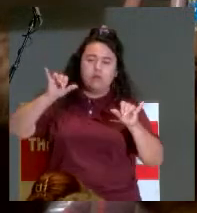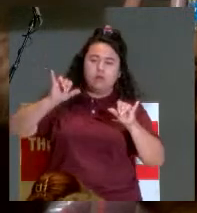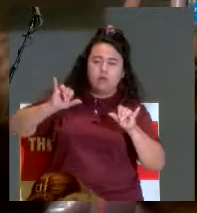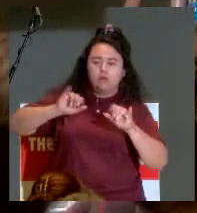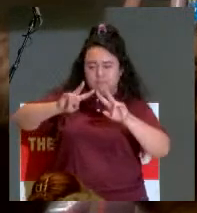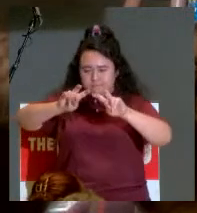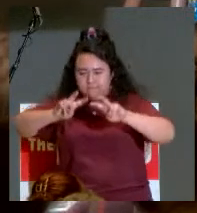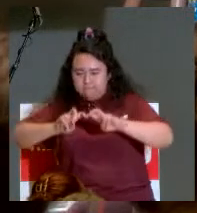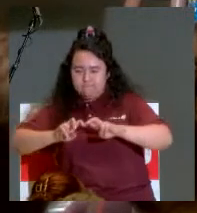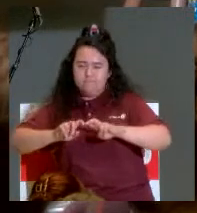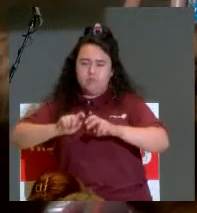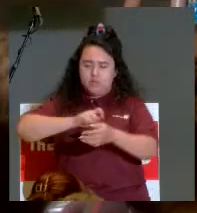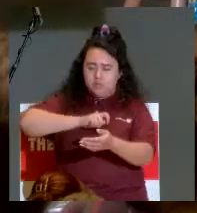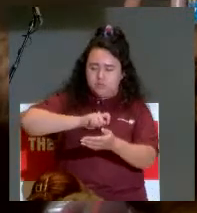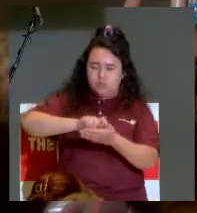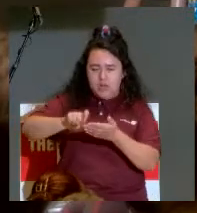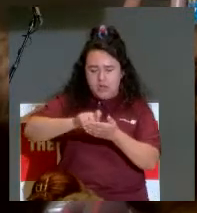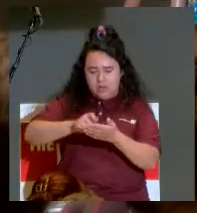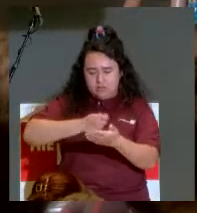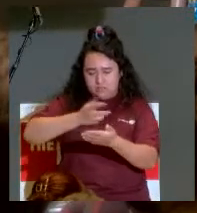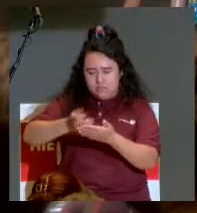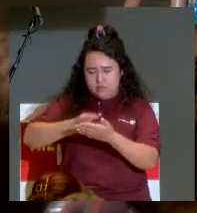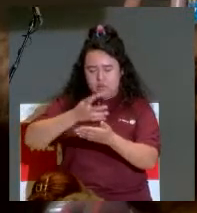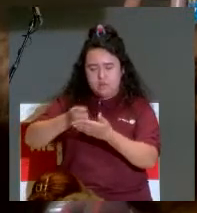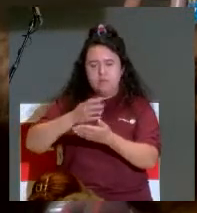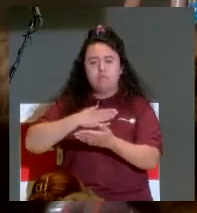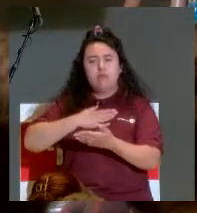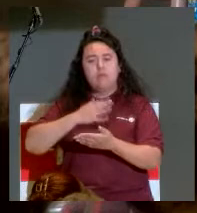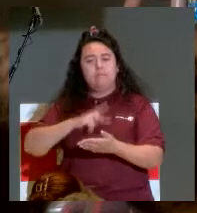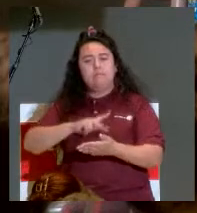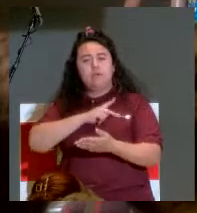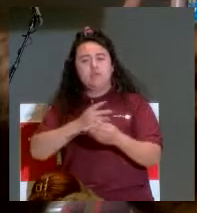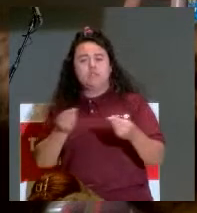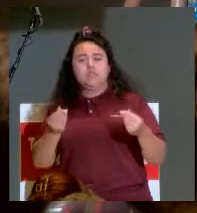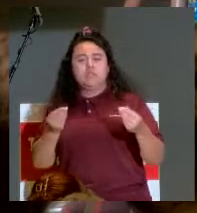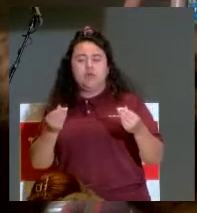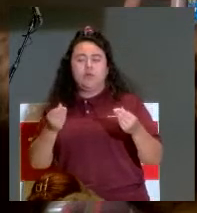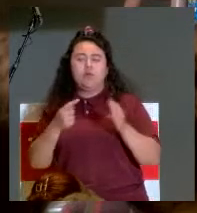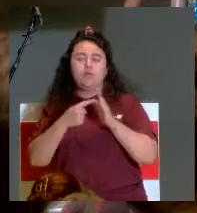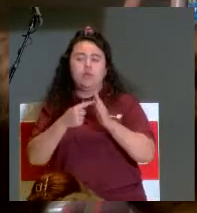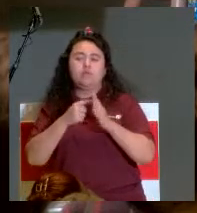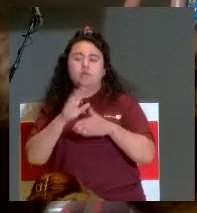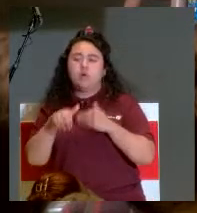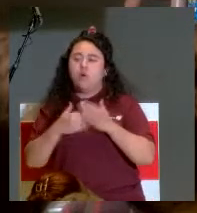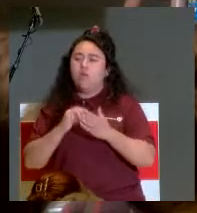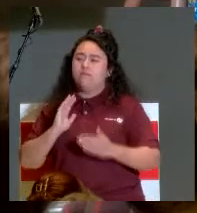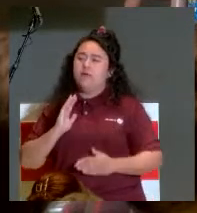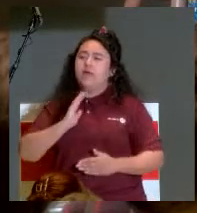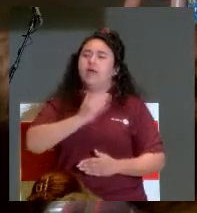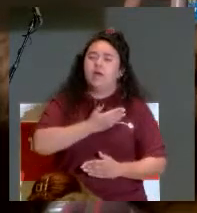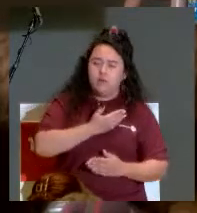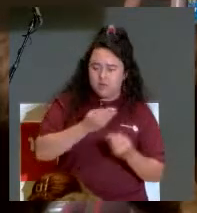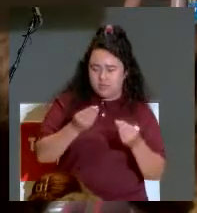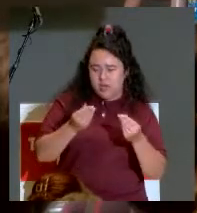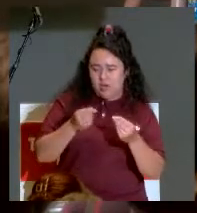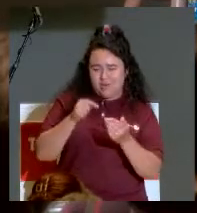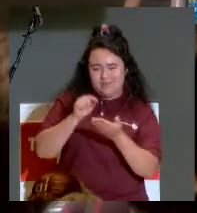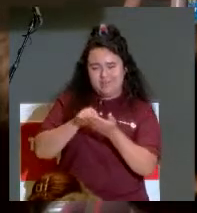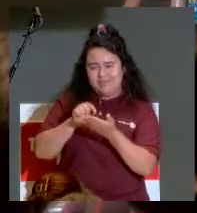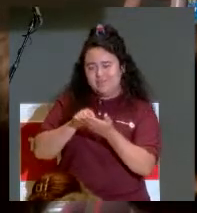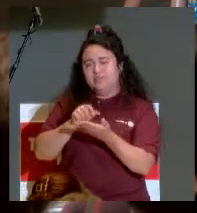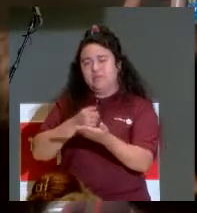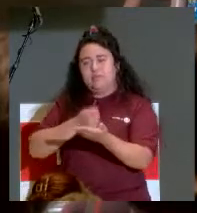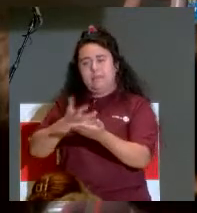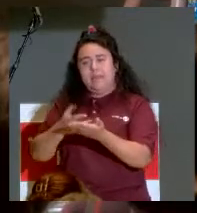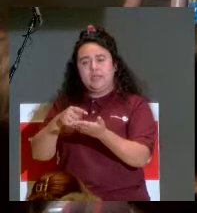I'm trying to enforce more personal territory than represent all of mm-hmm. our territory, you know what I mean? So it's